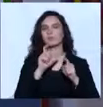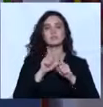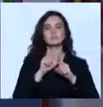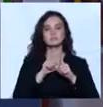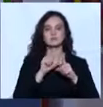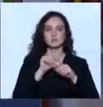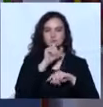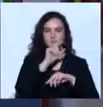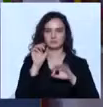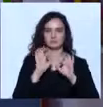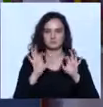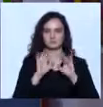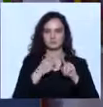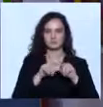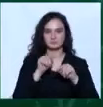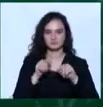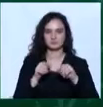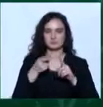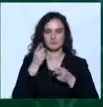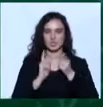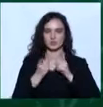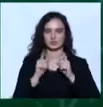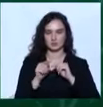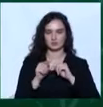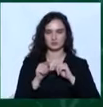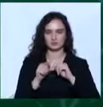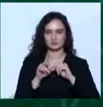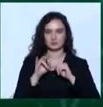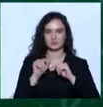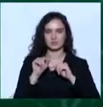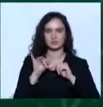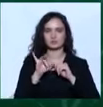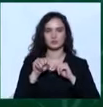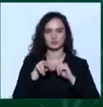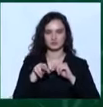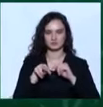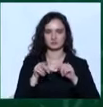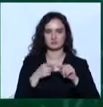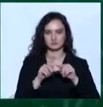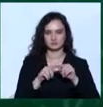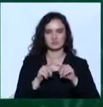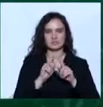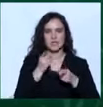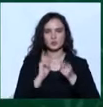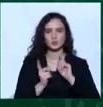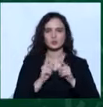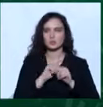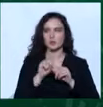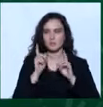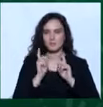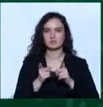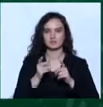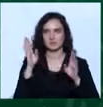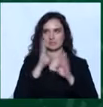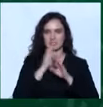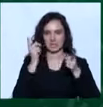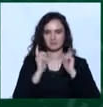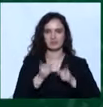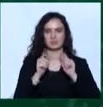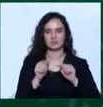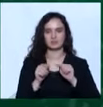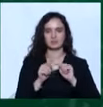word, and that is natural. Now, natural describes something that comes from nature